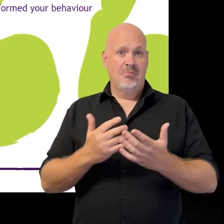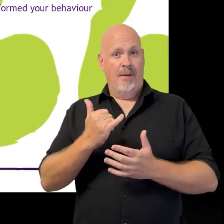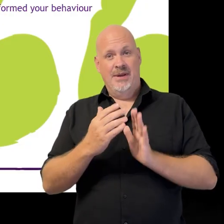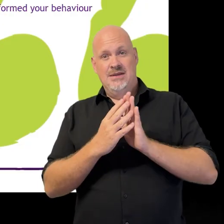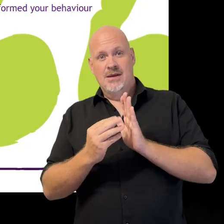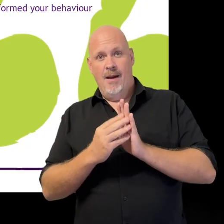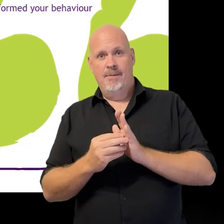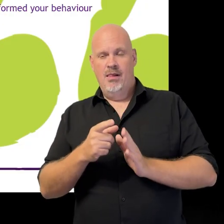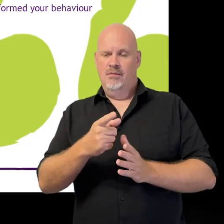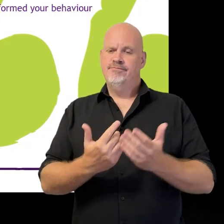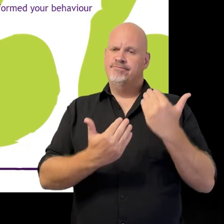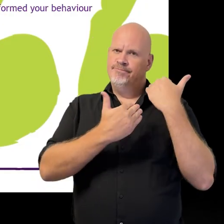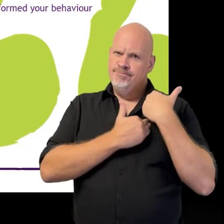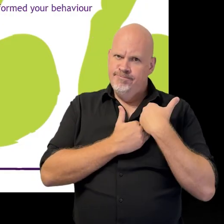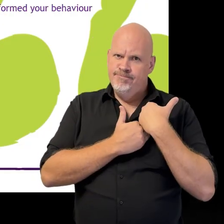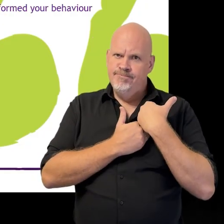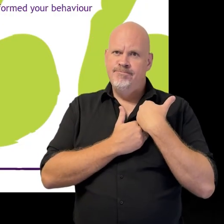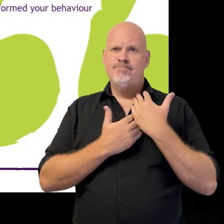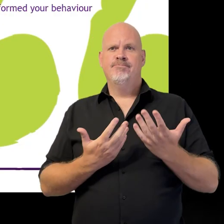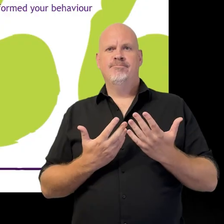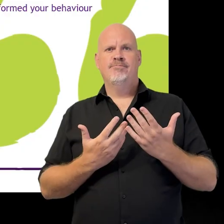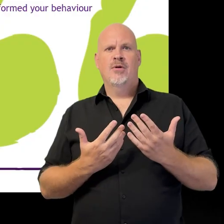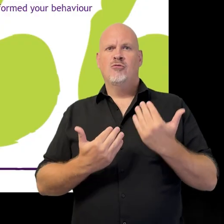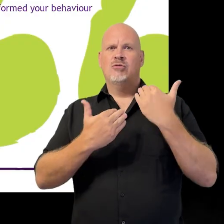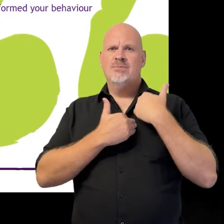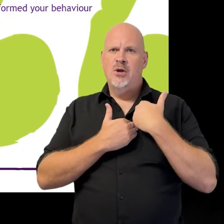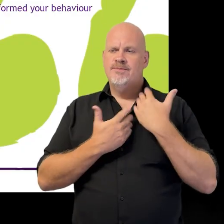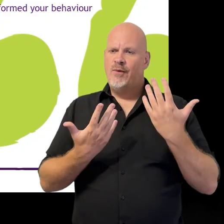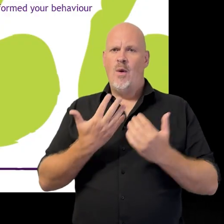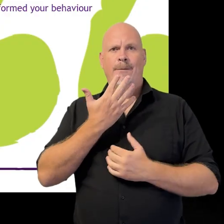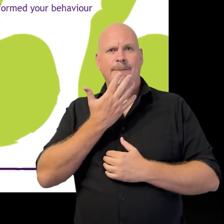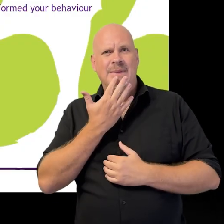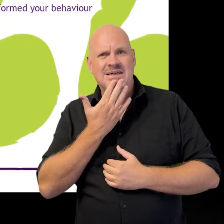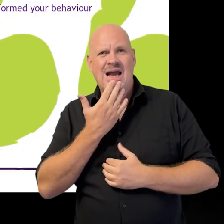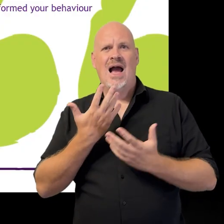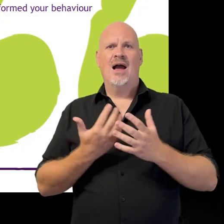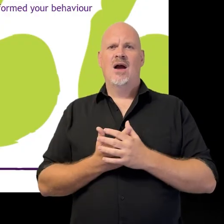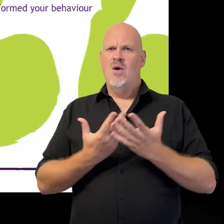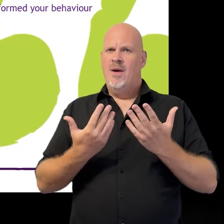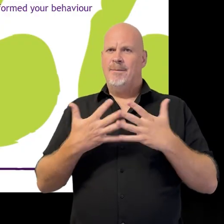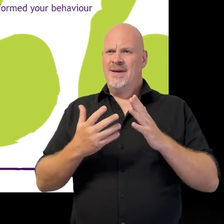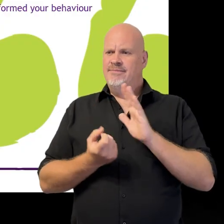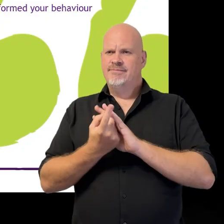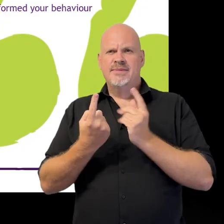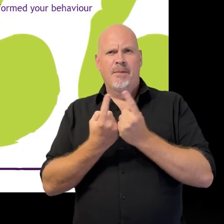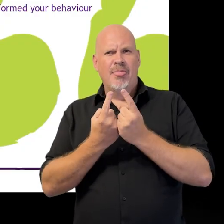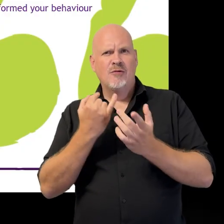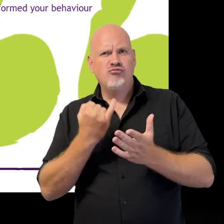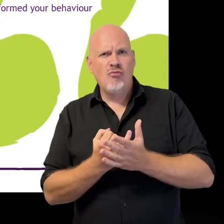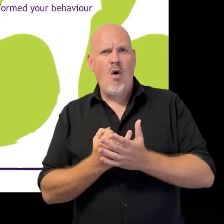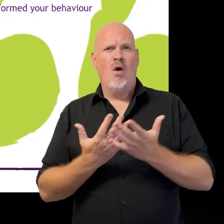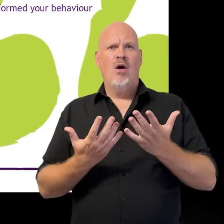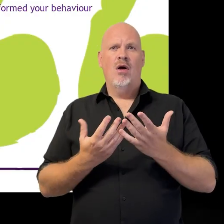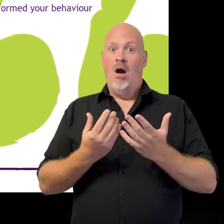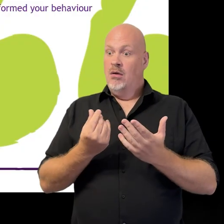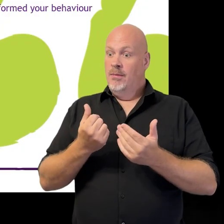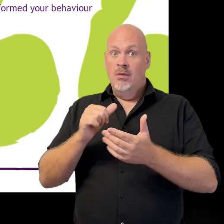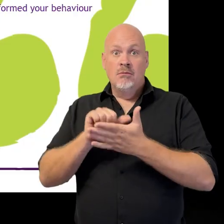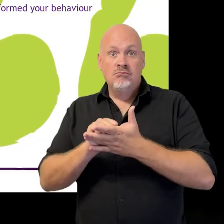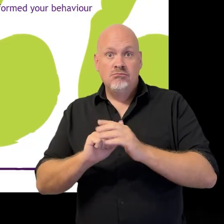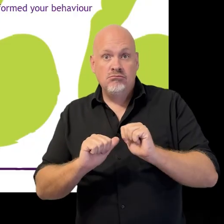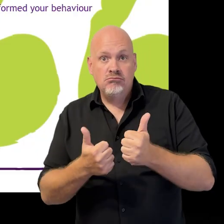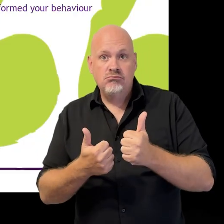you allocating, etc., etc. What prejudice did you stand up against? Whatever it was, however you want to present